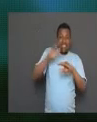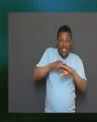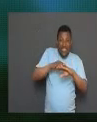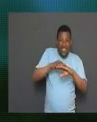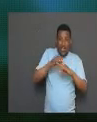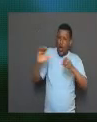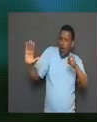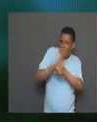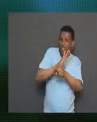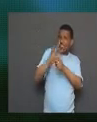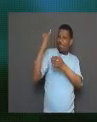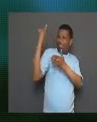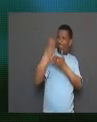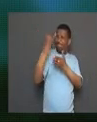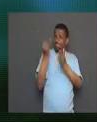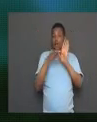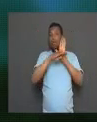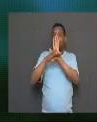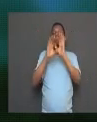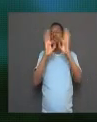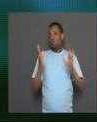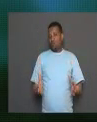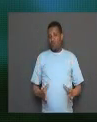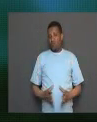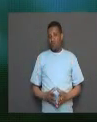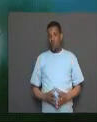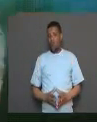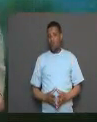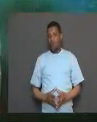complete diagrammatic representation.